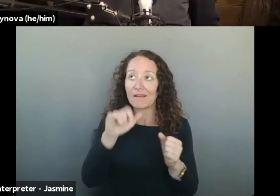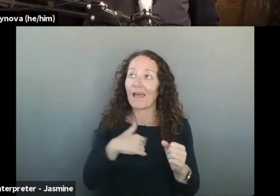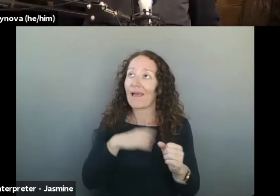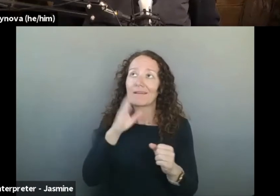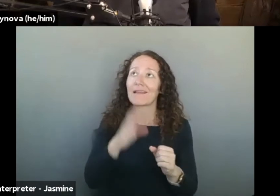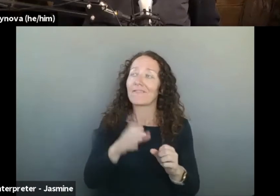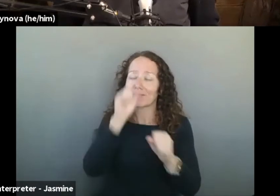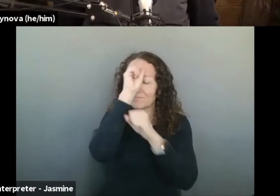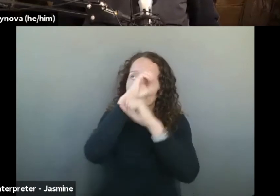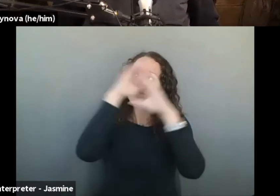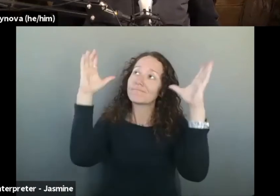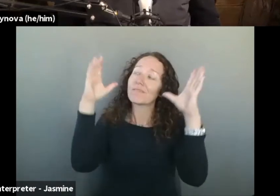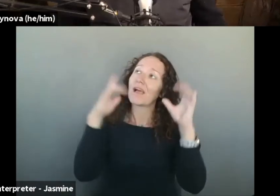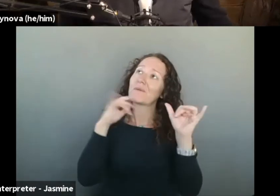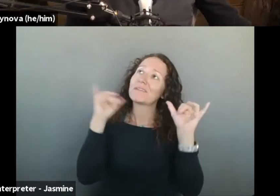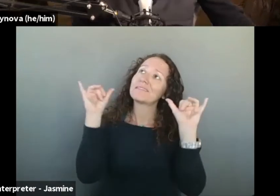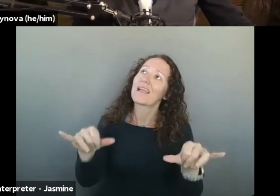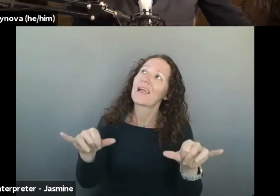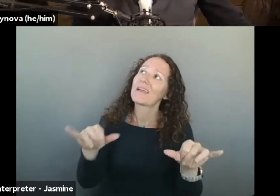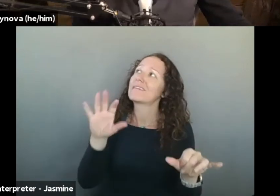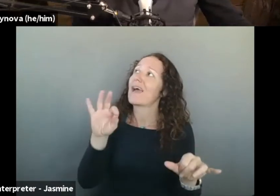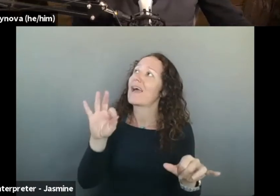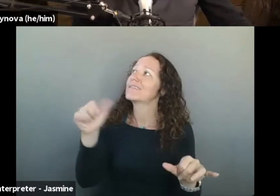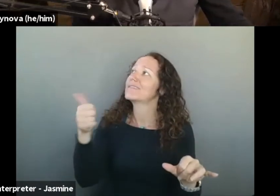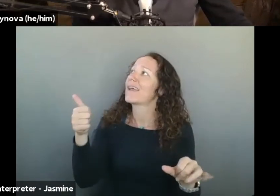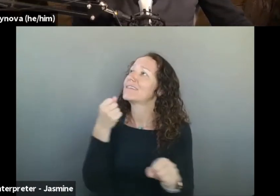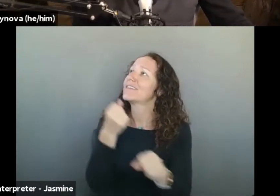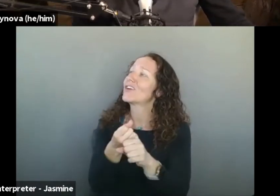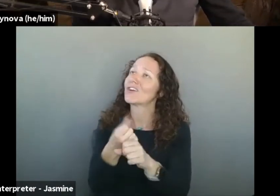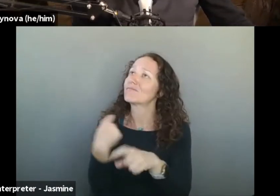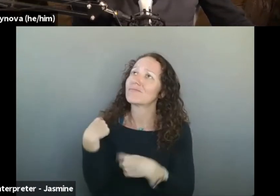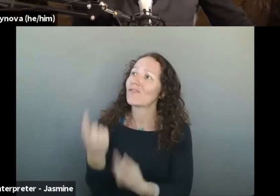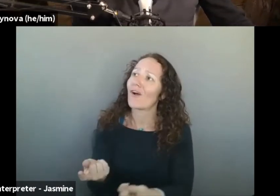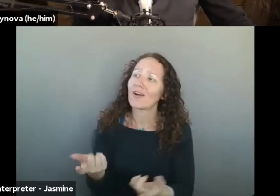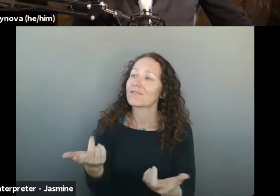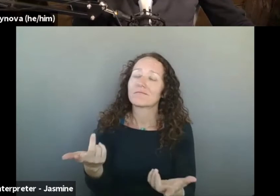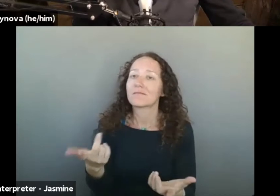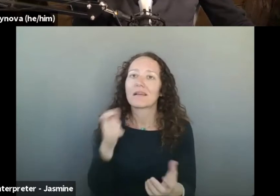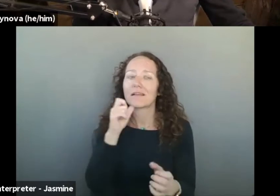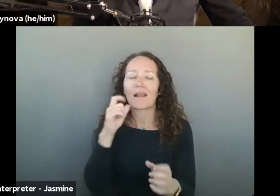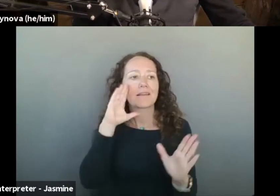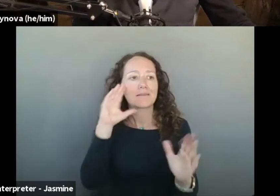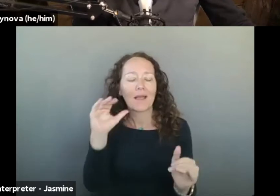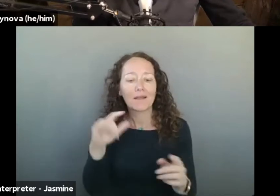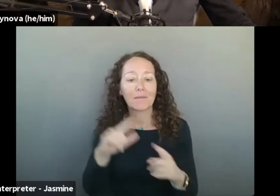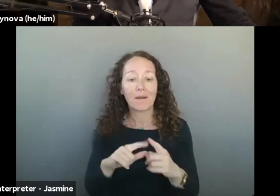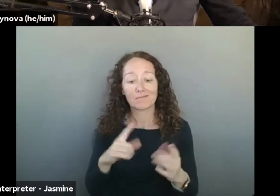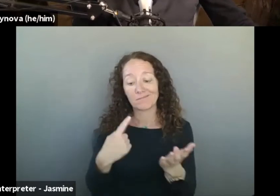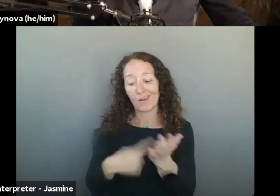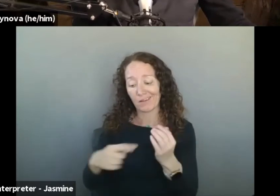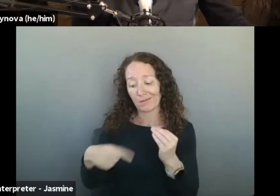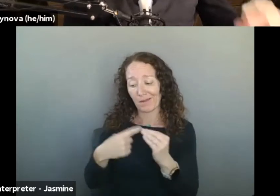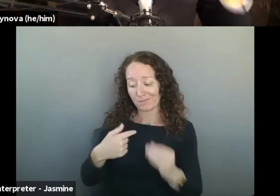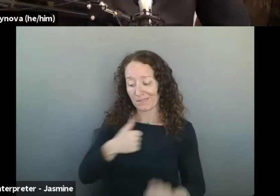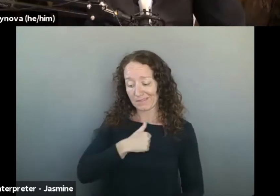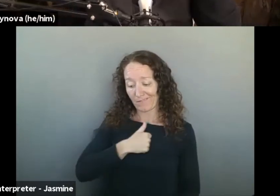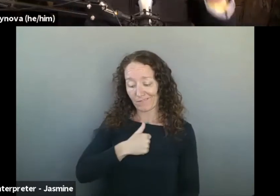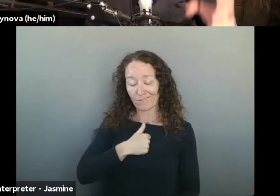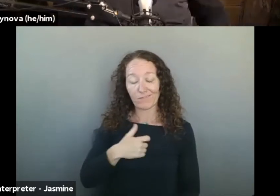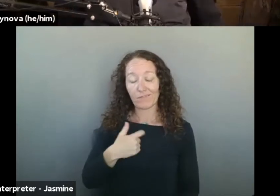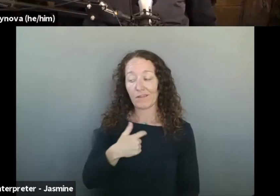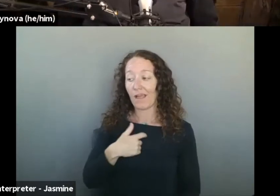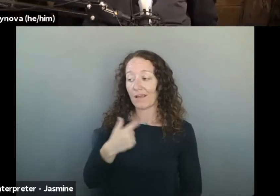years or 9, however long I've been here, 8, 9, whatever it is, right? But speaking from the I, I wrote a grant